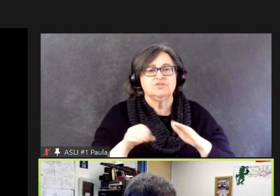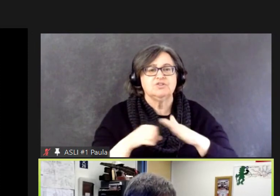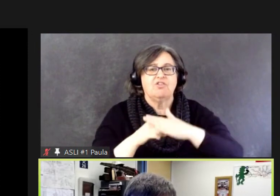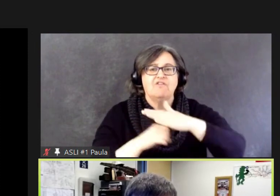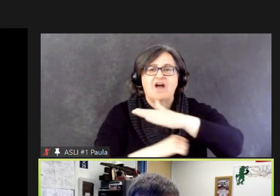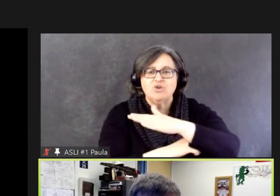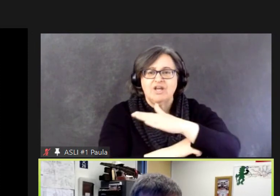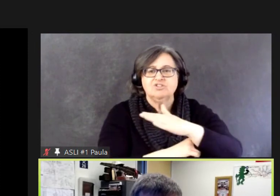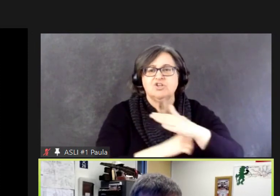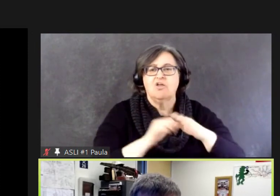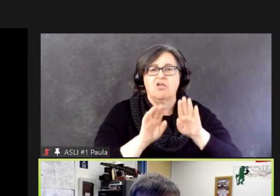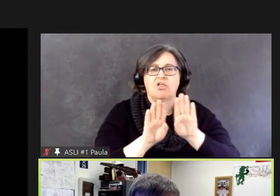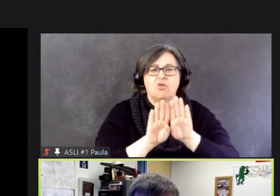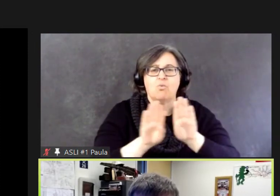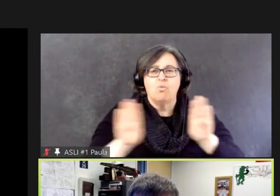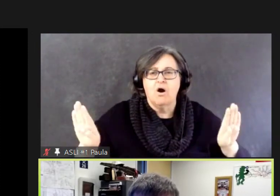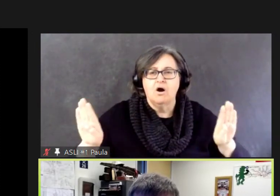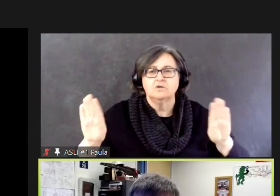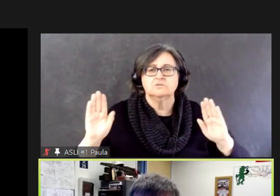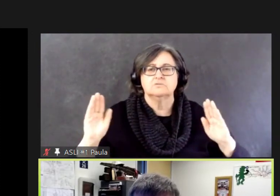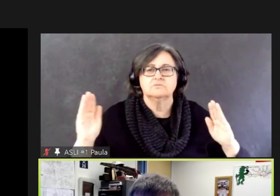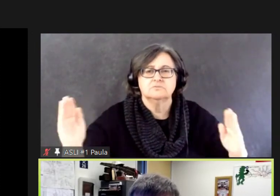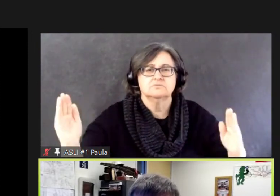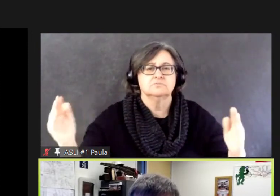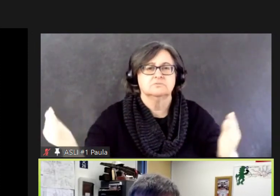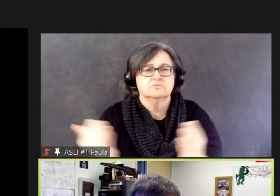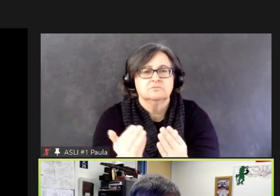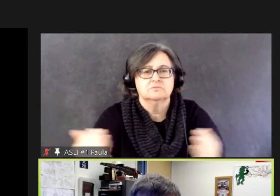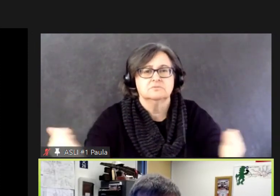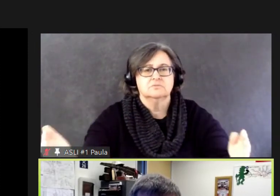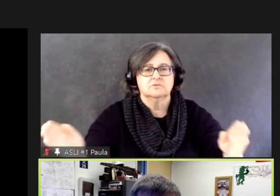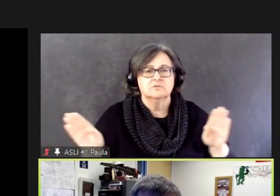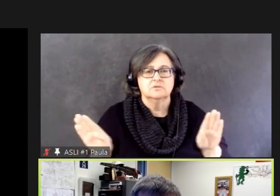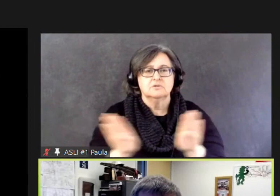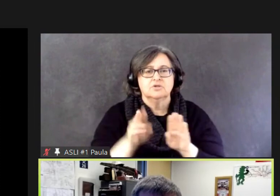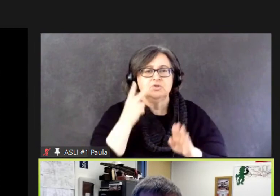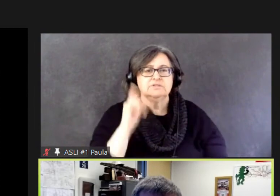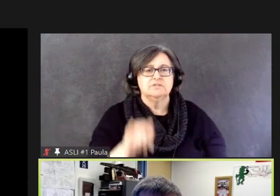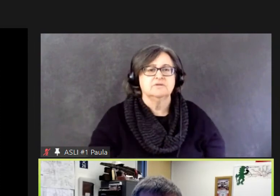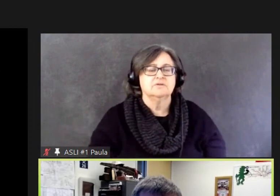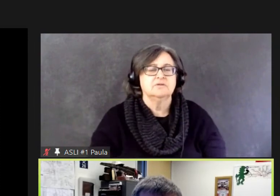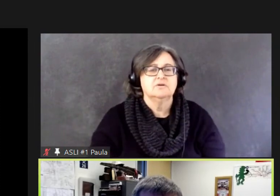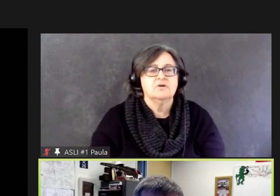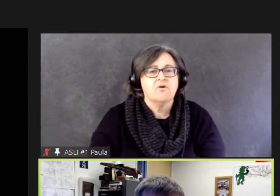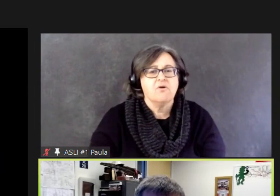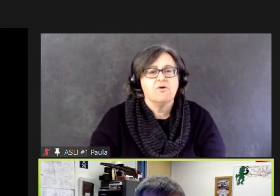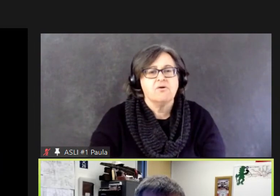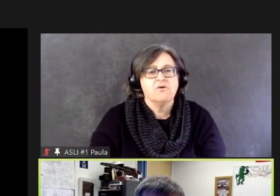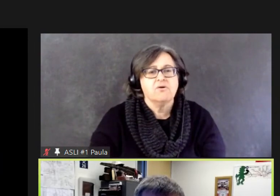walls and the substructure. Now you've got the flat floor for the house being built. Next slide.